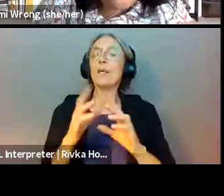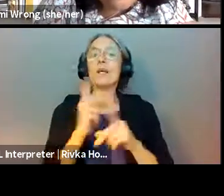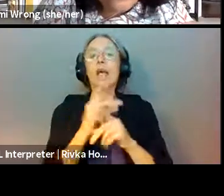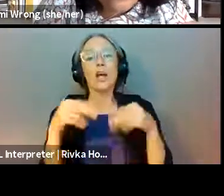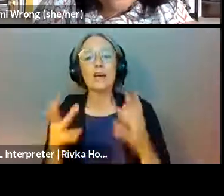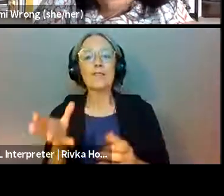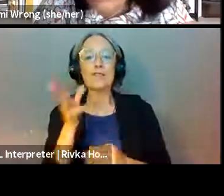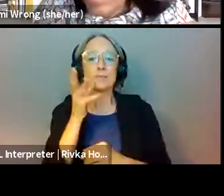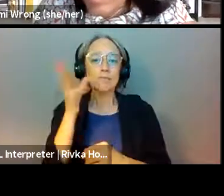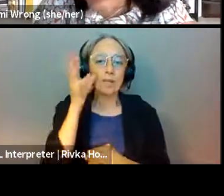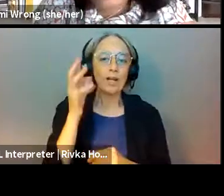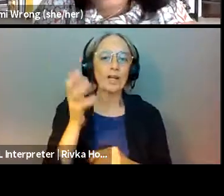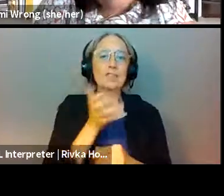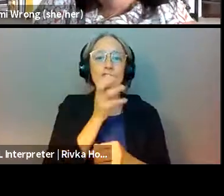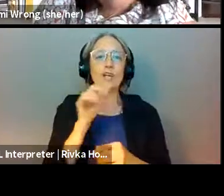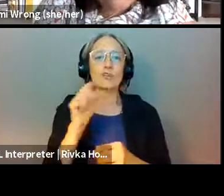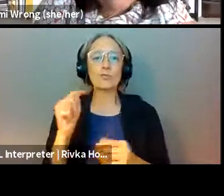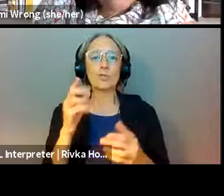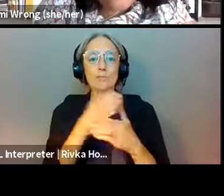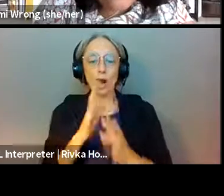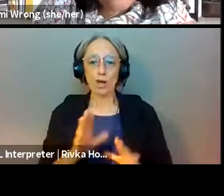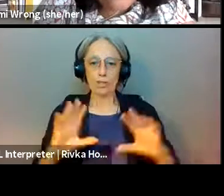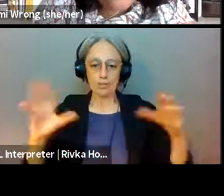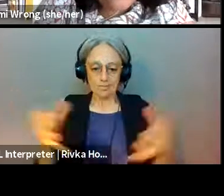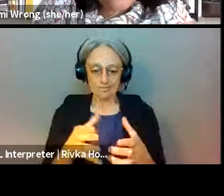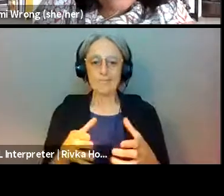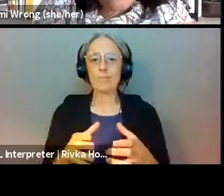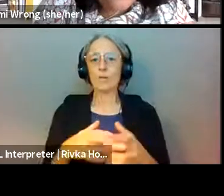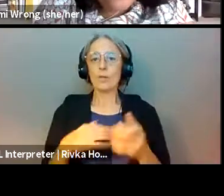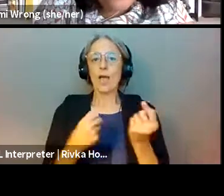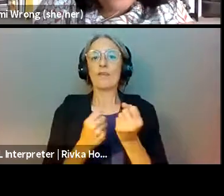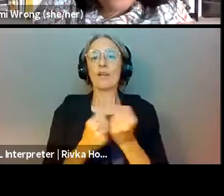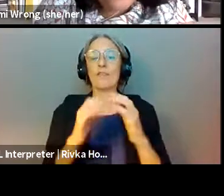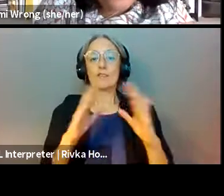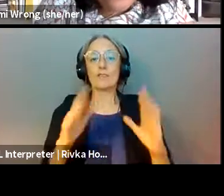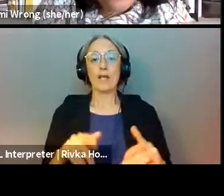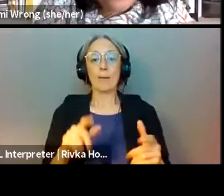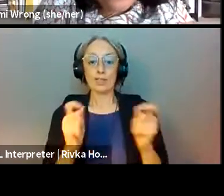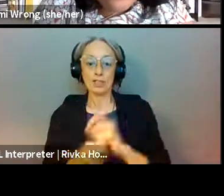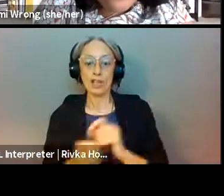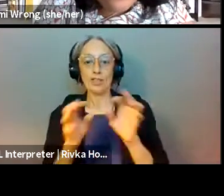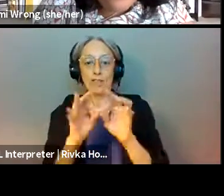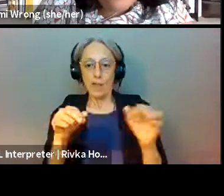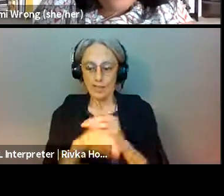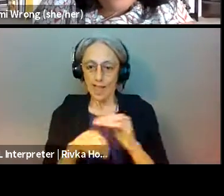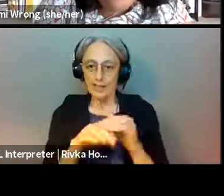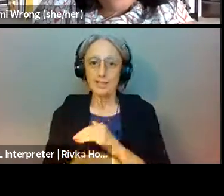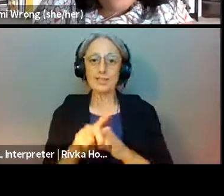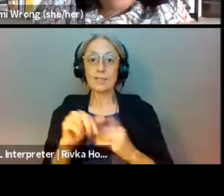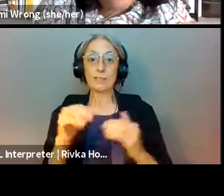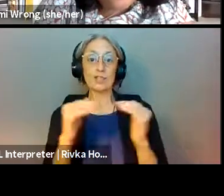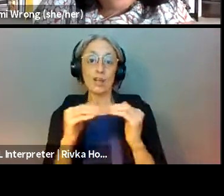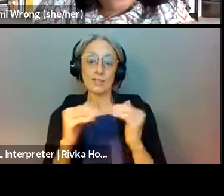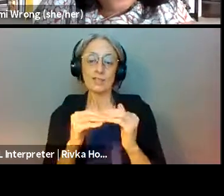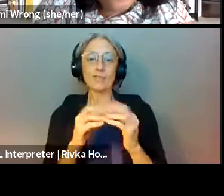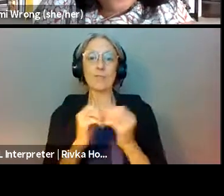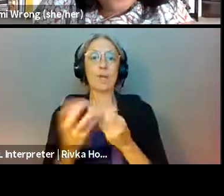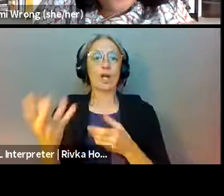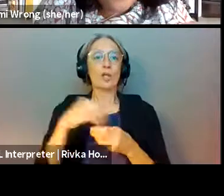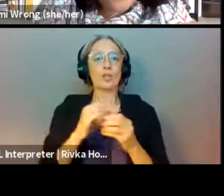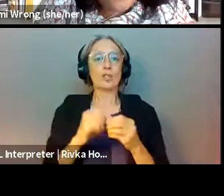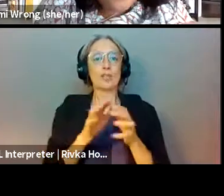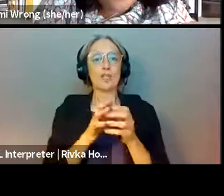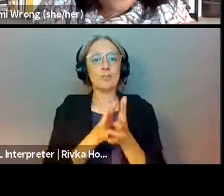grassroots partners. We advocate for systemic change, language access, disability justice, and inclusion in Greater Philadelphia